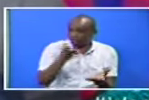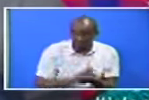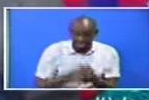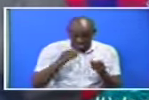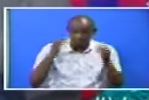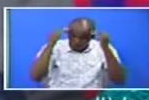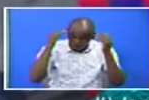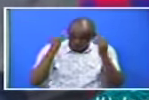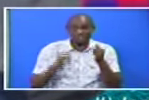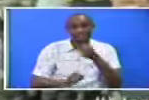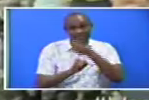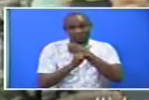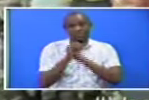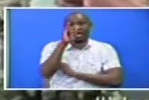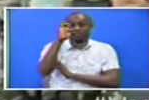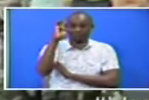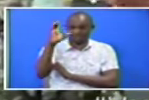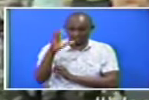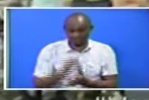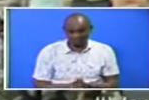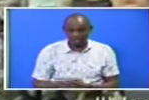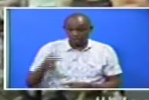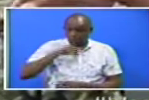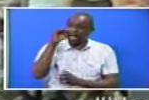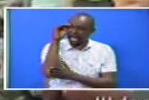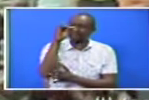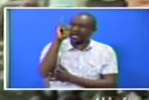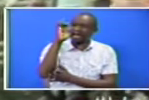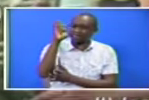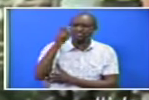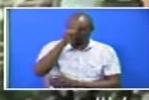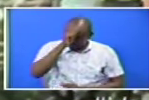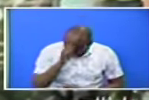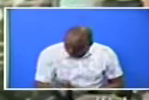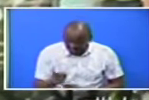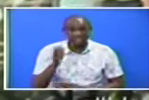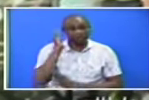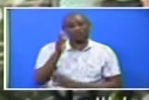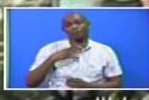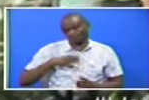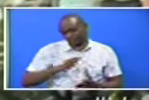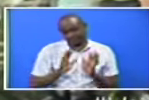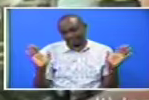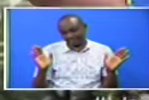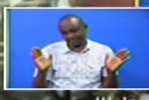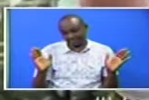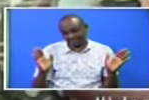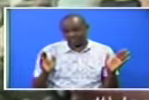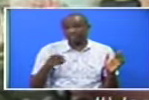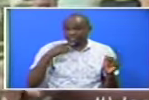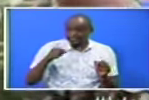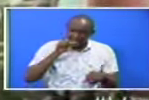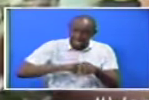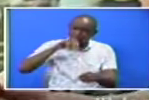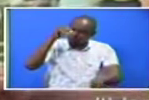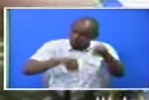in IEBC's favor. Now we are asking IEBC to respect the will of the people. And